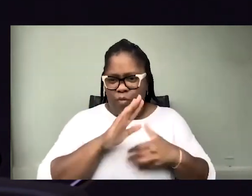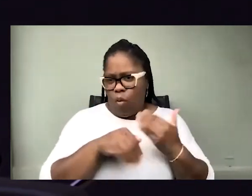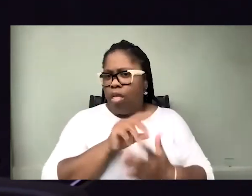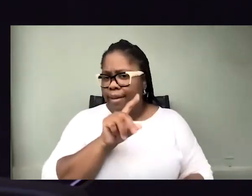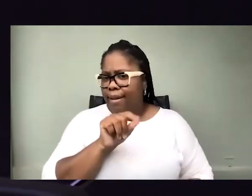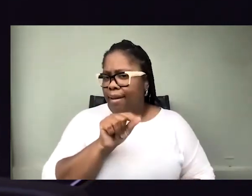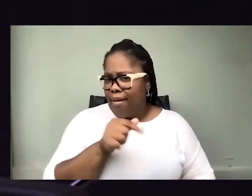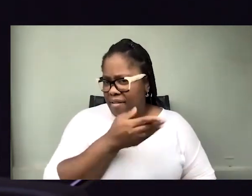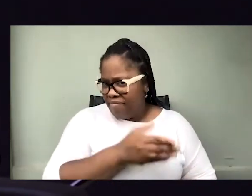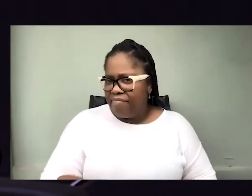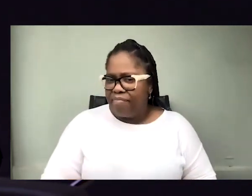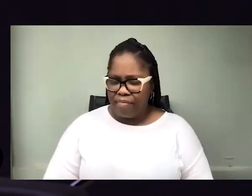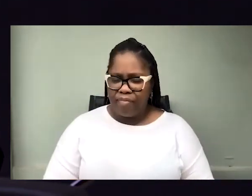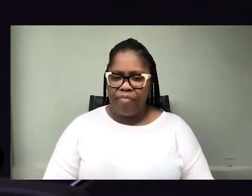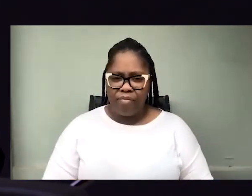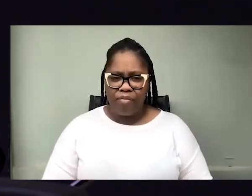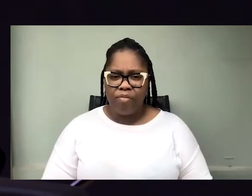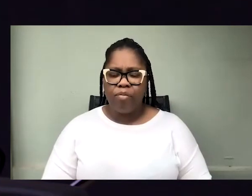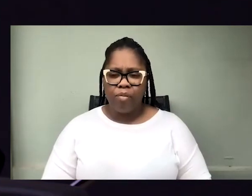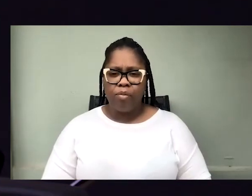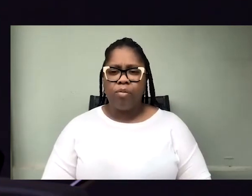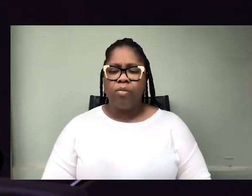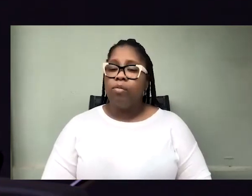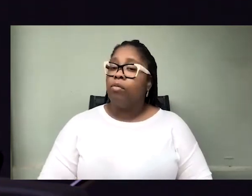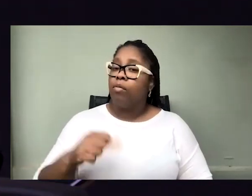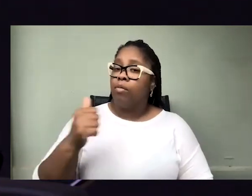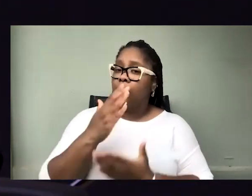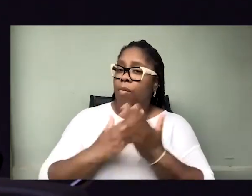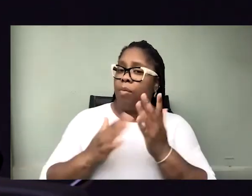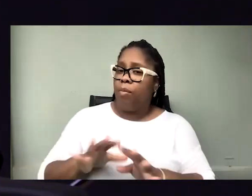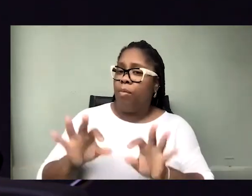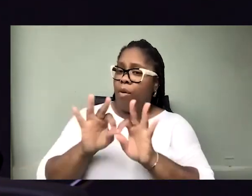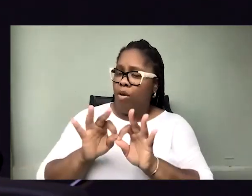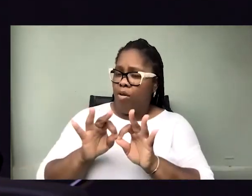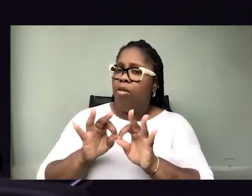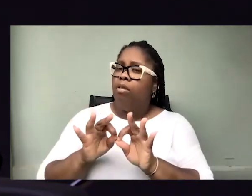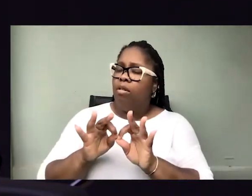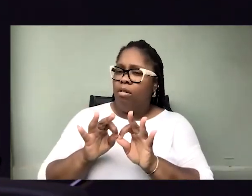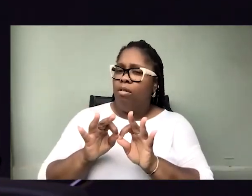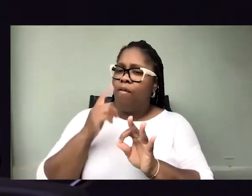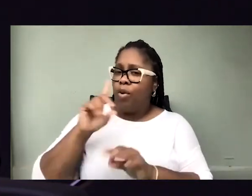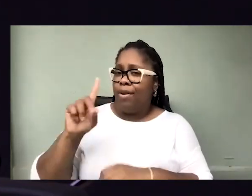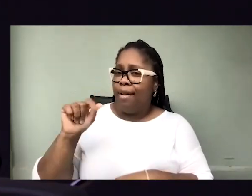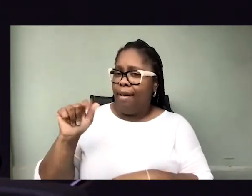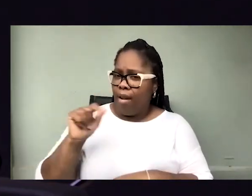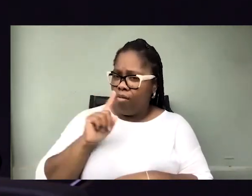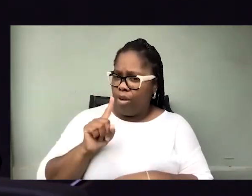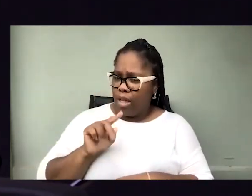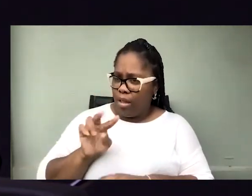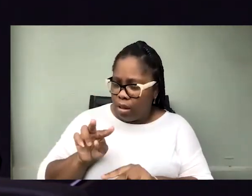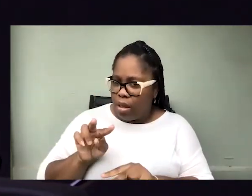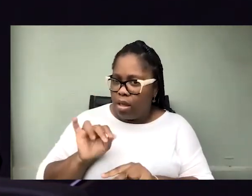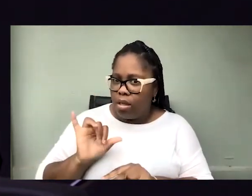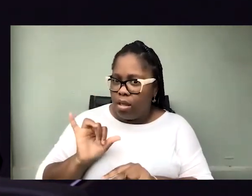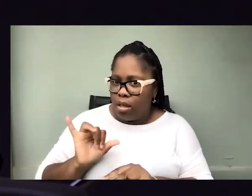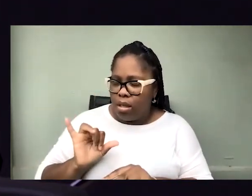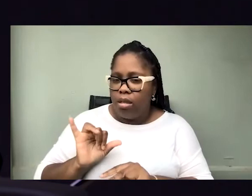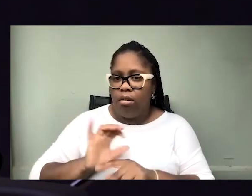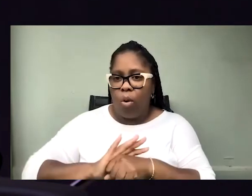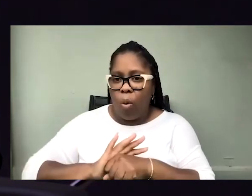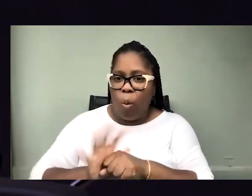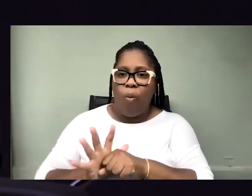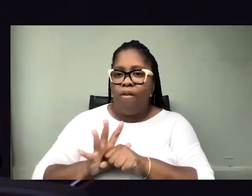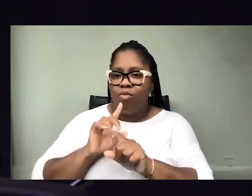platform. The other piece of data that has been very eye-opening is our COVID response data. It's